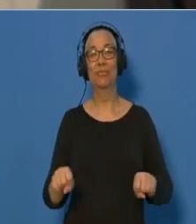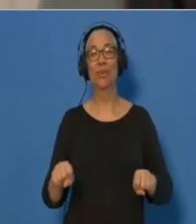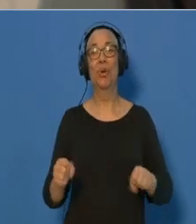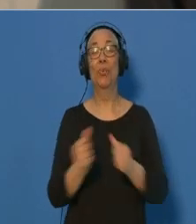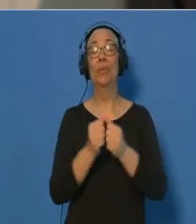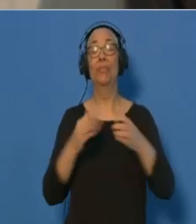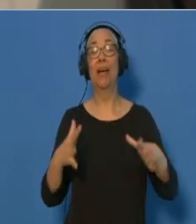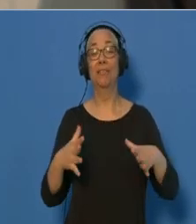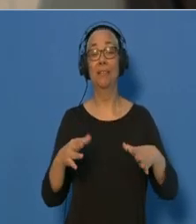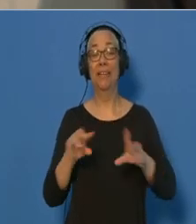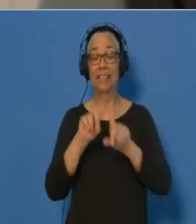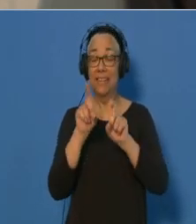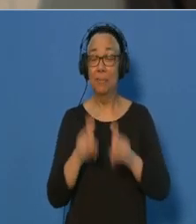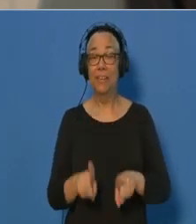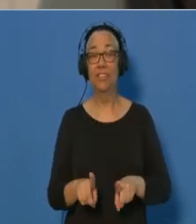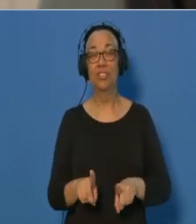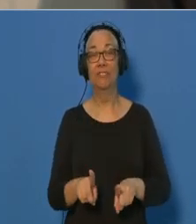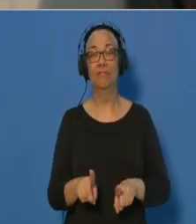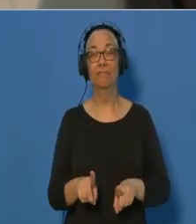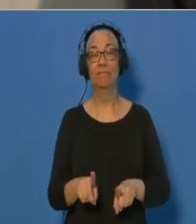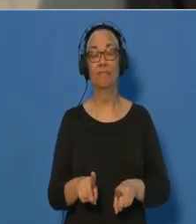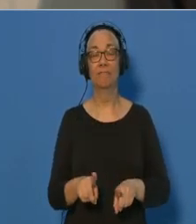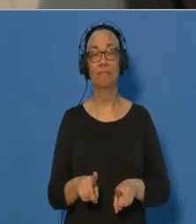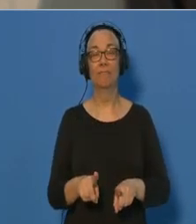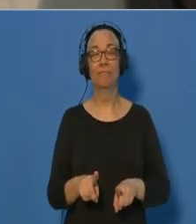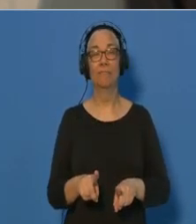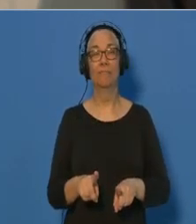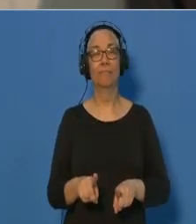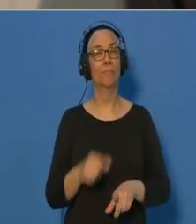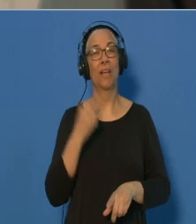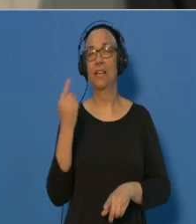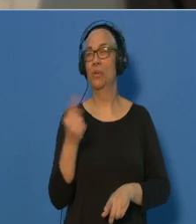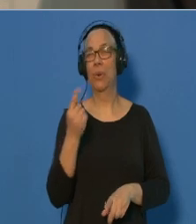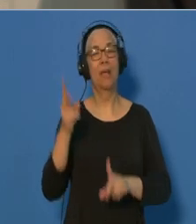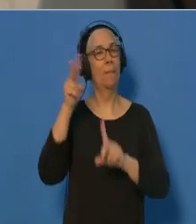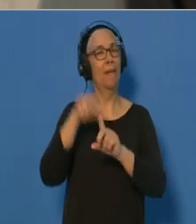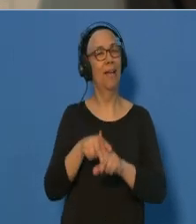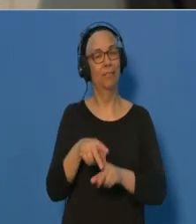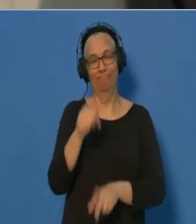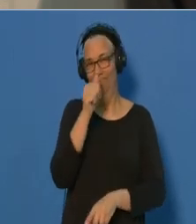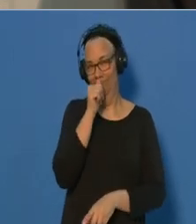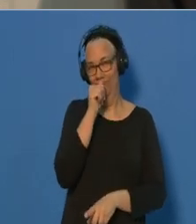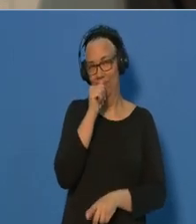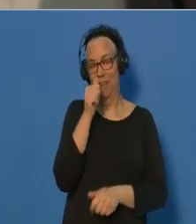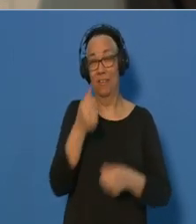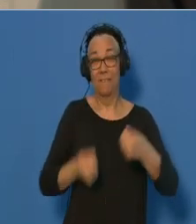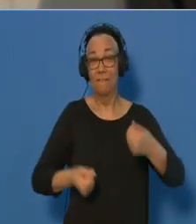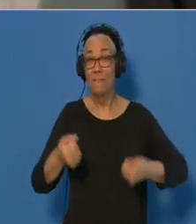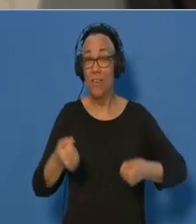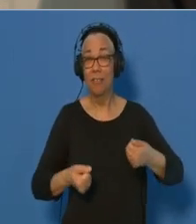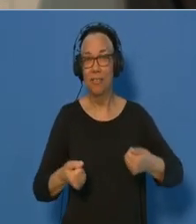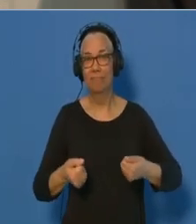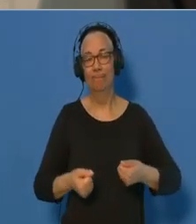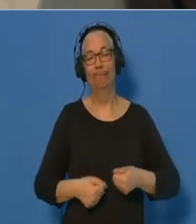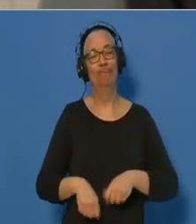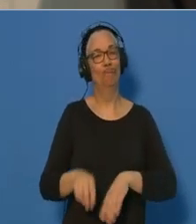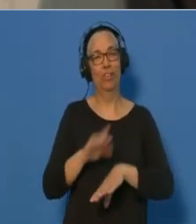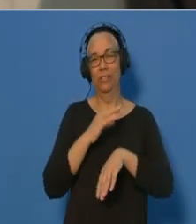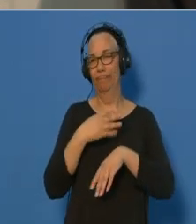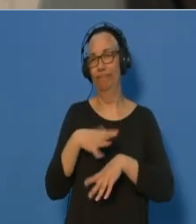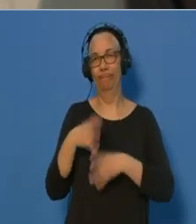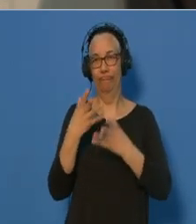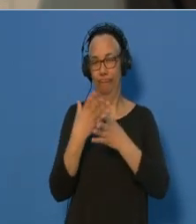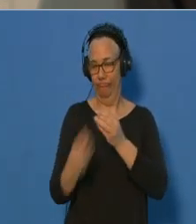successful vehicle examination. This will only apply to private vehicles that have already expired or are due to